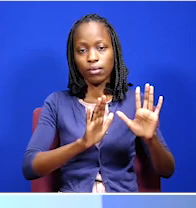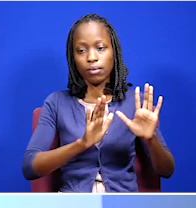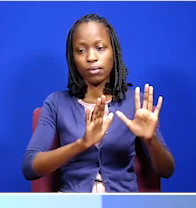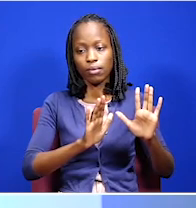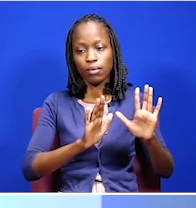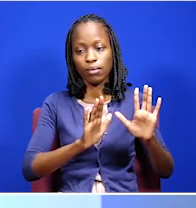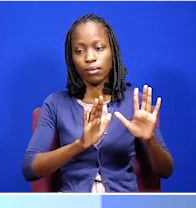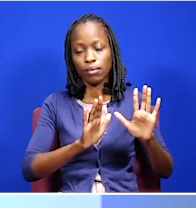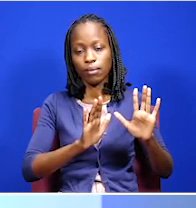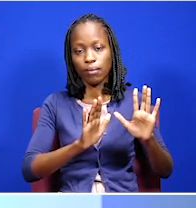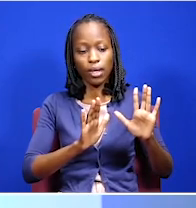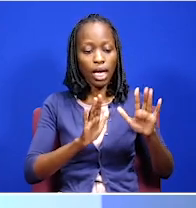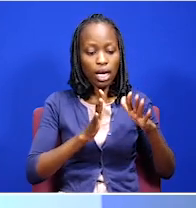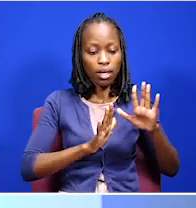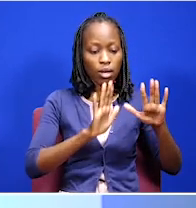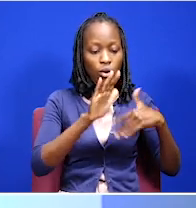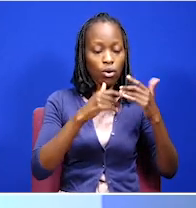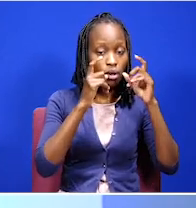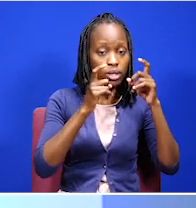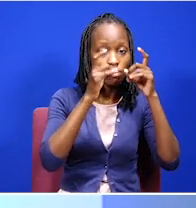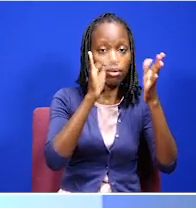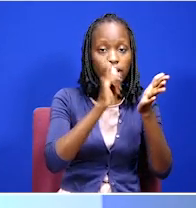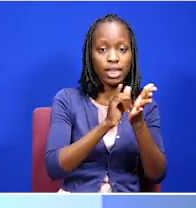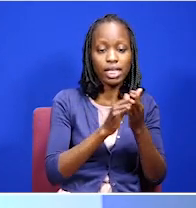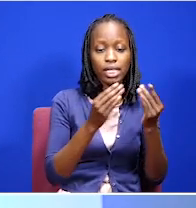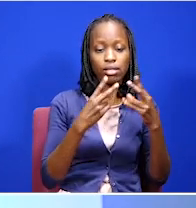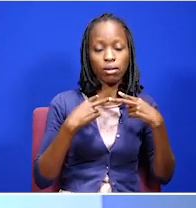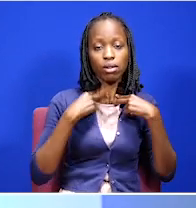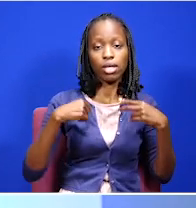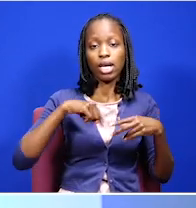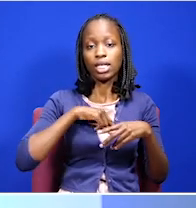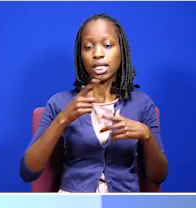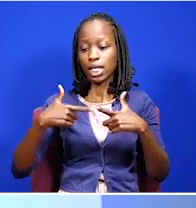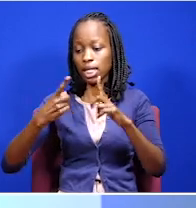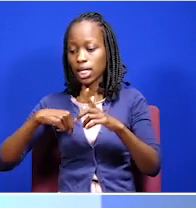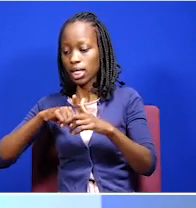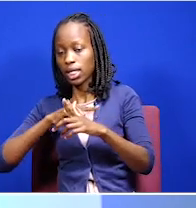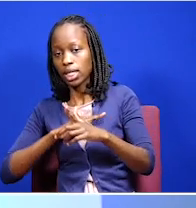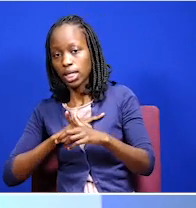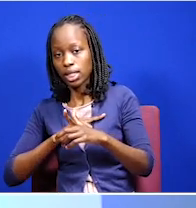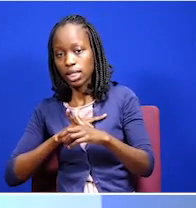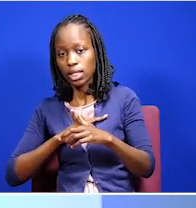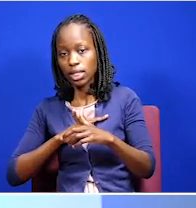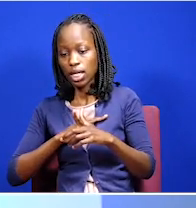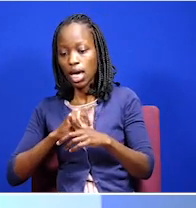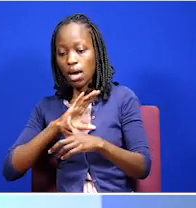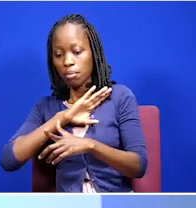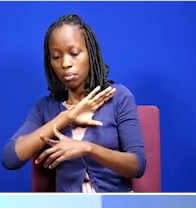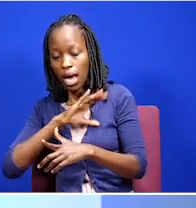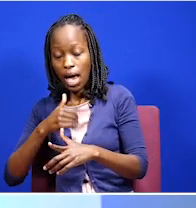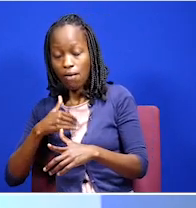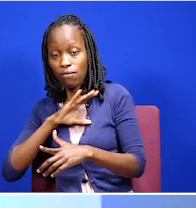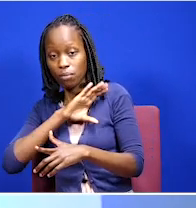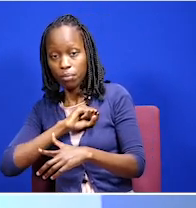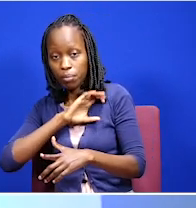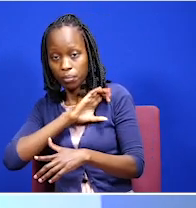every weight of sin which so easily ensnares us, and let us run with endurance the race that